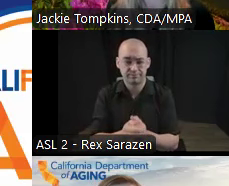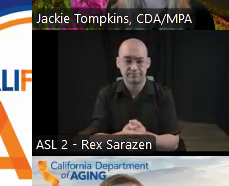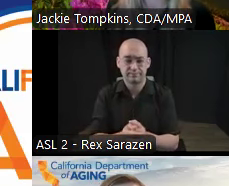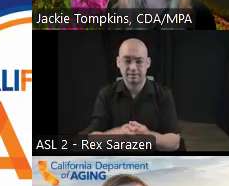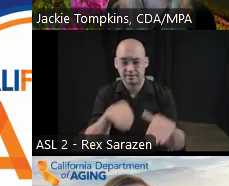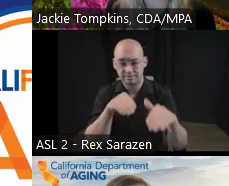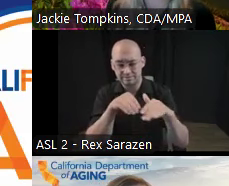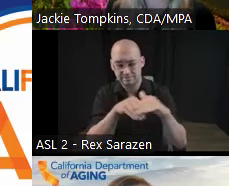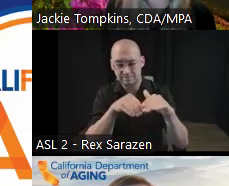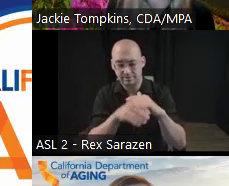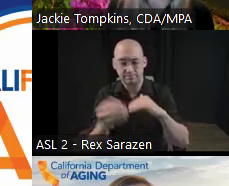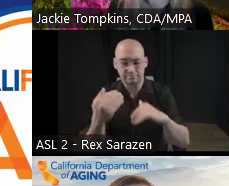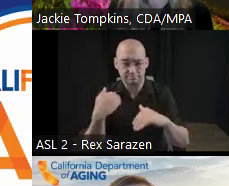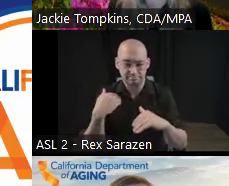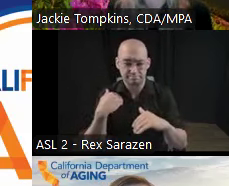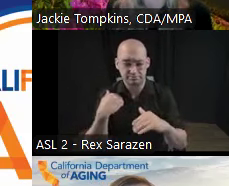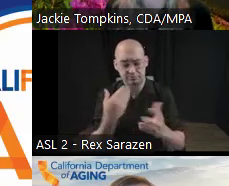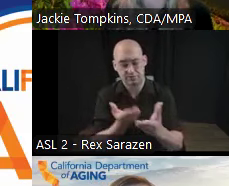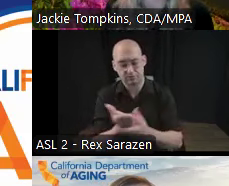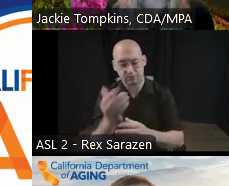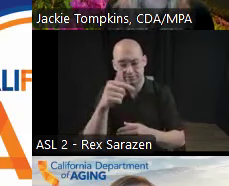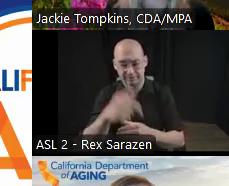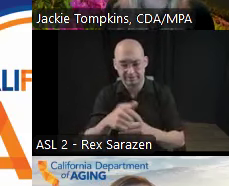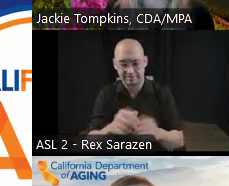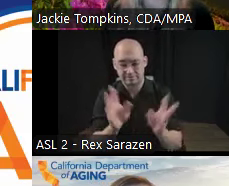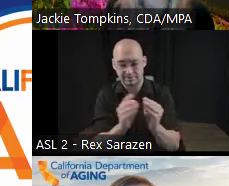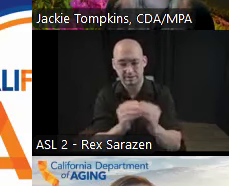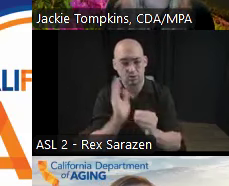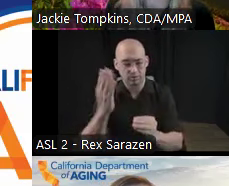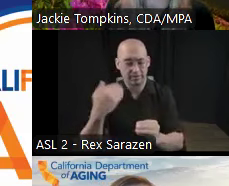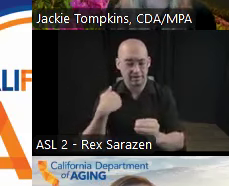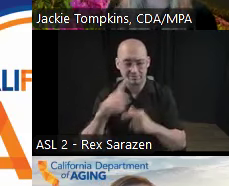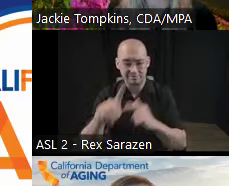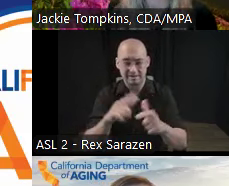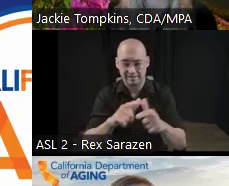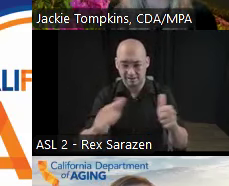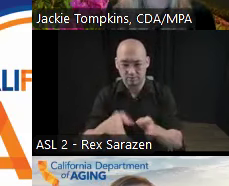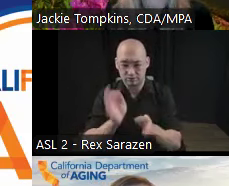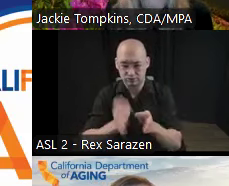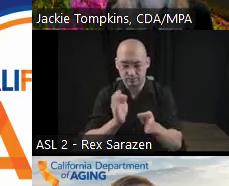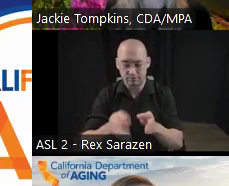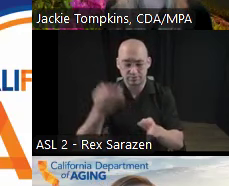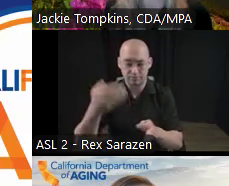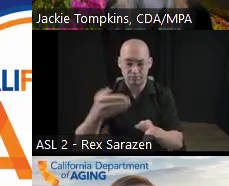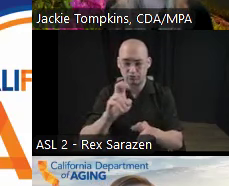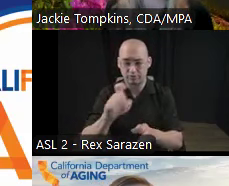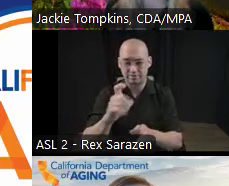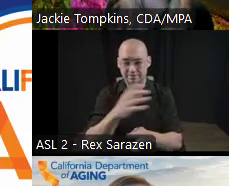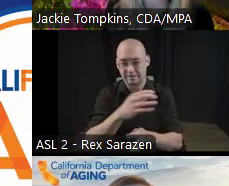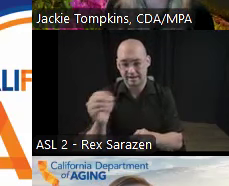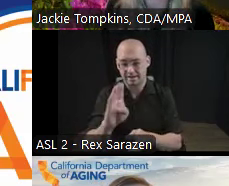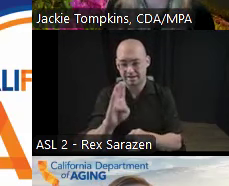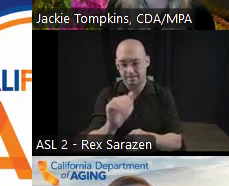Accessibility. Throughout today's session, we will have American Sign Language provided by our partners Rex and Bailey. If you would like to